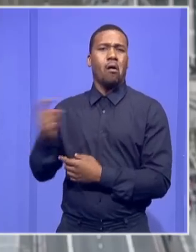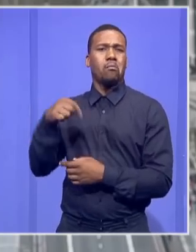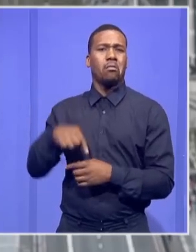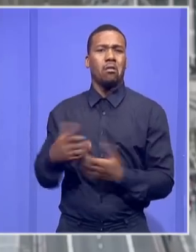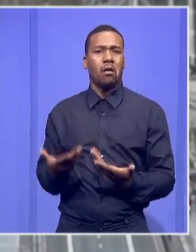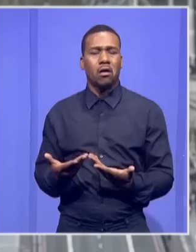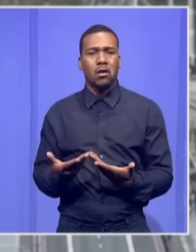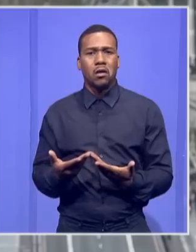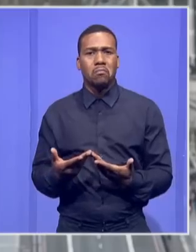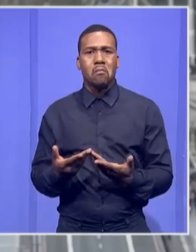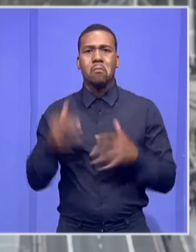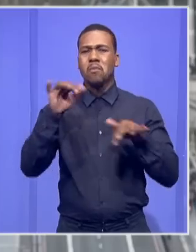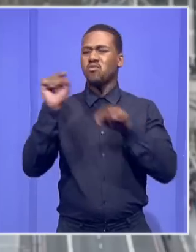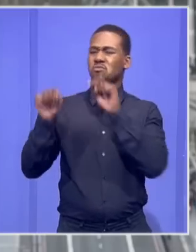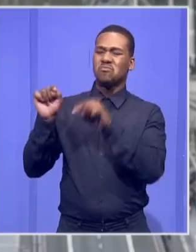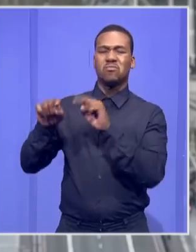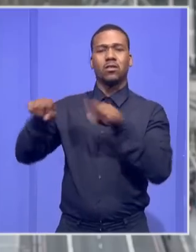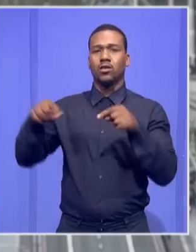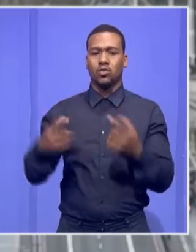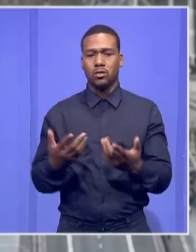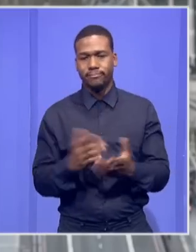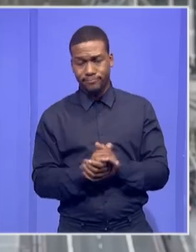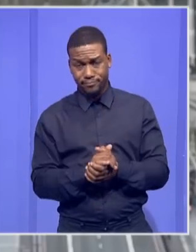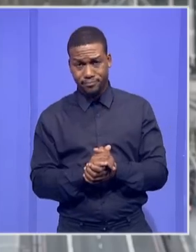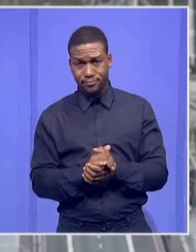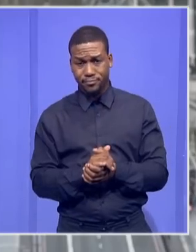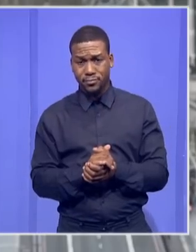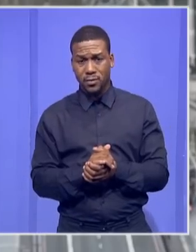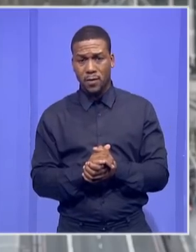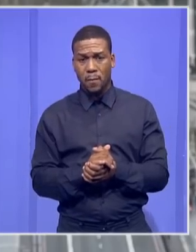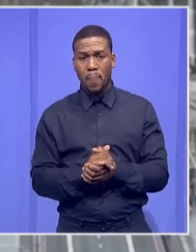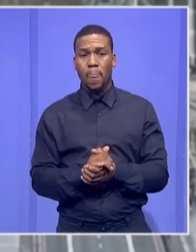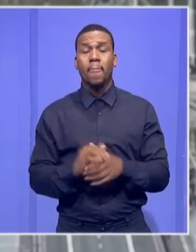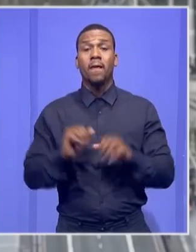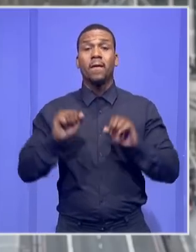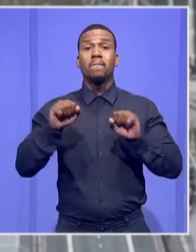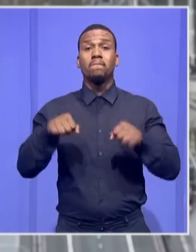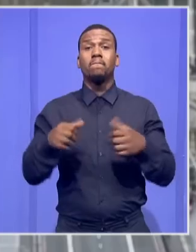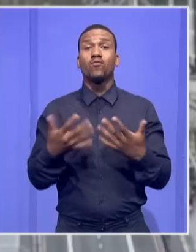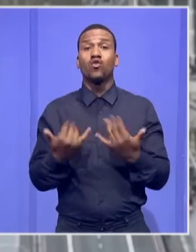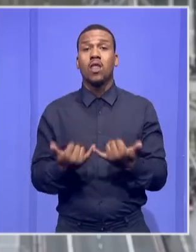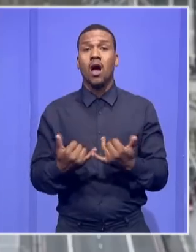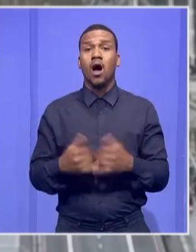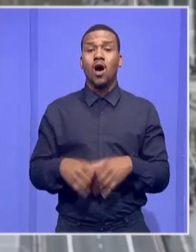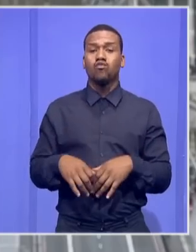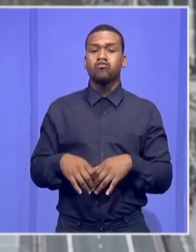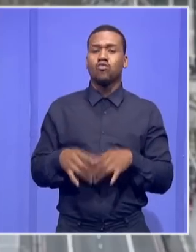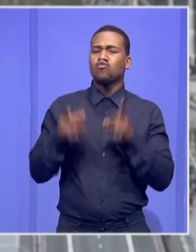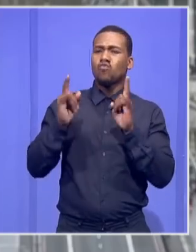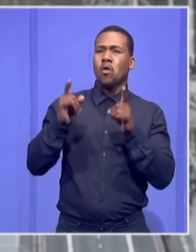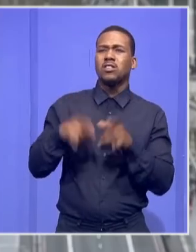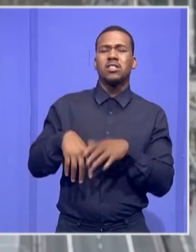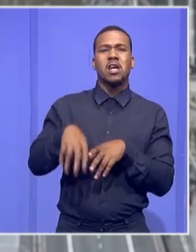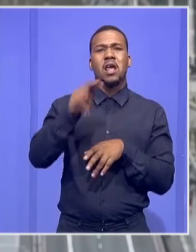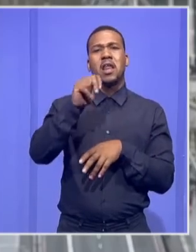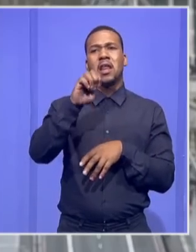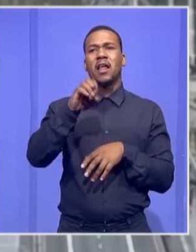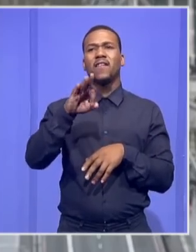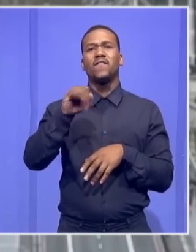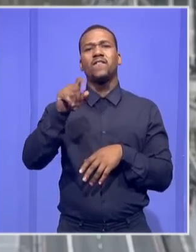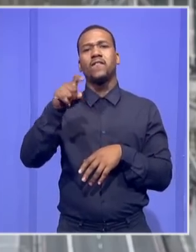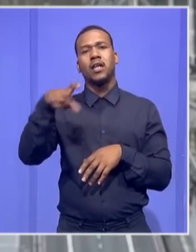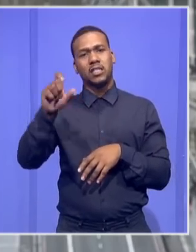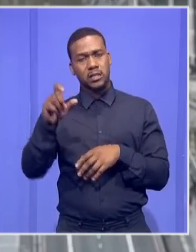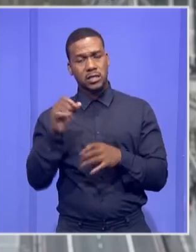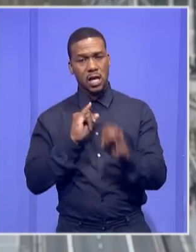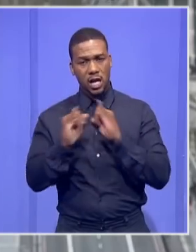as much as they've been asking for privacy, they of course go courting things like Netflix exclusives and interviews